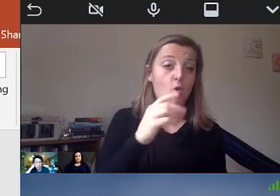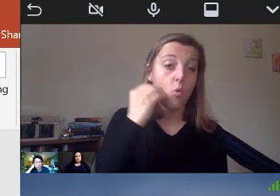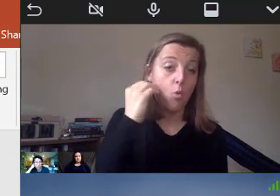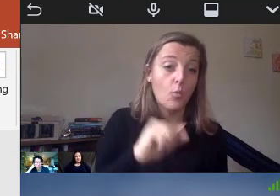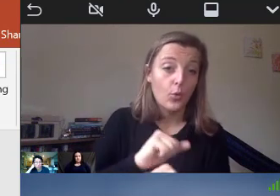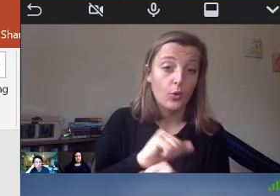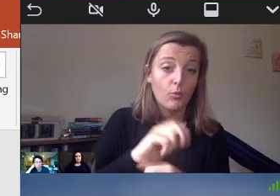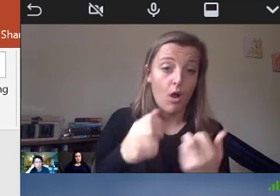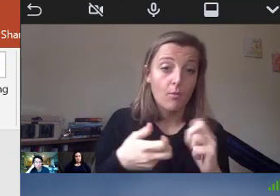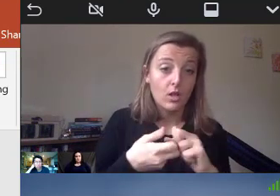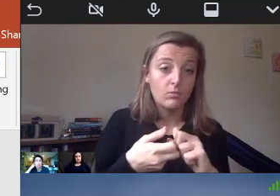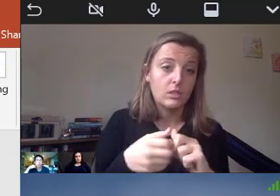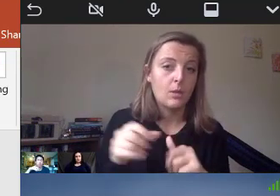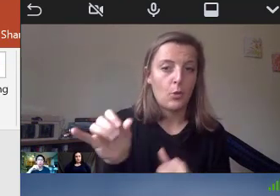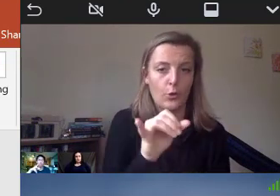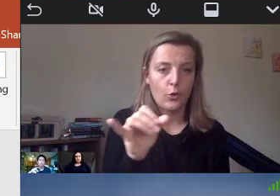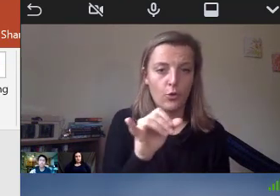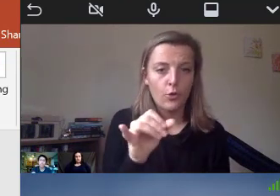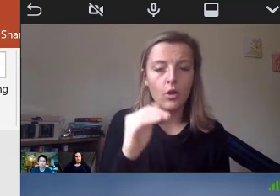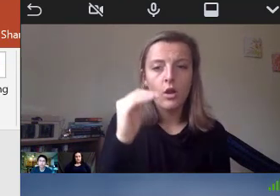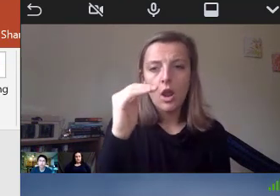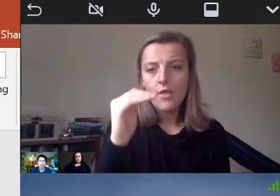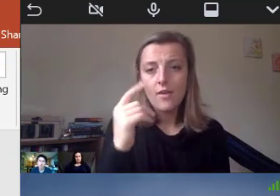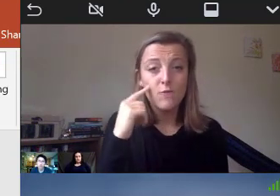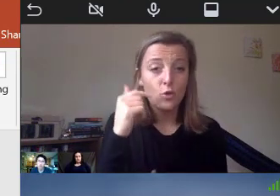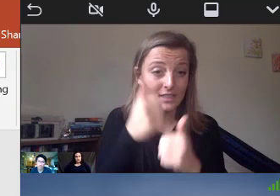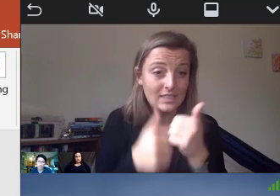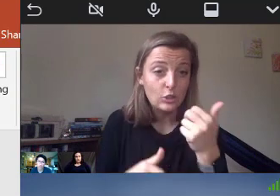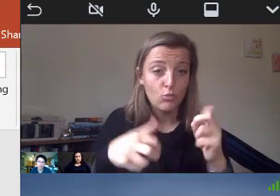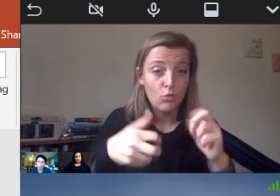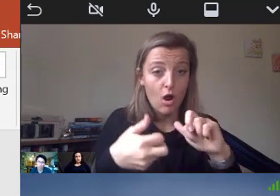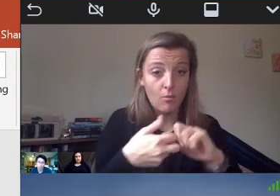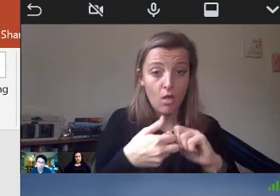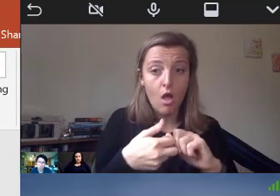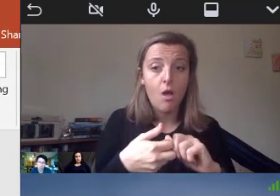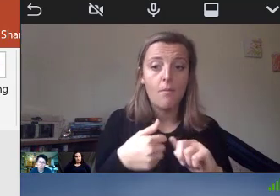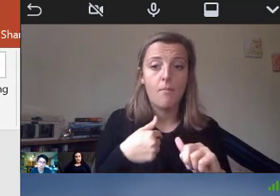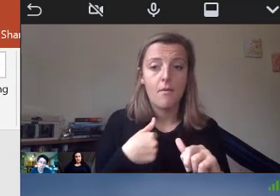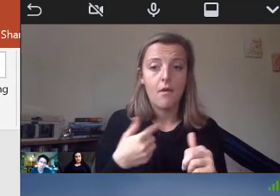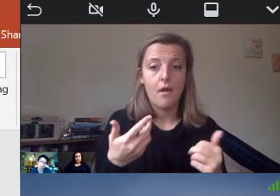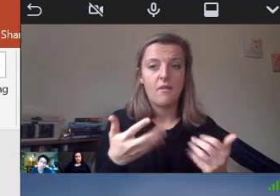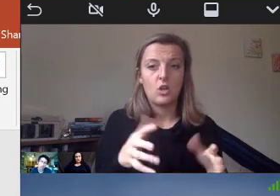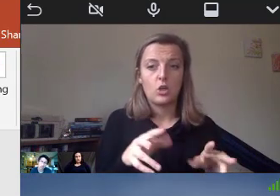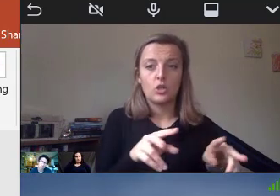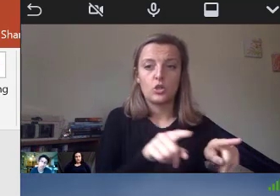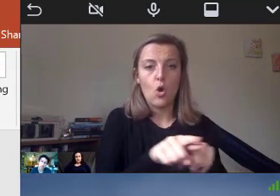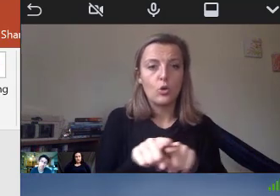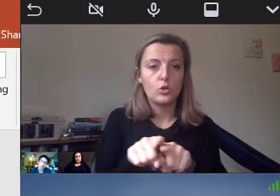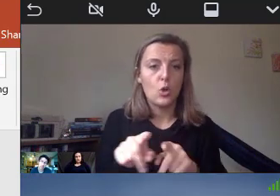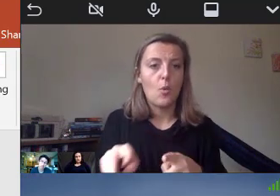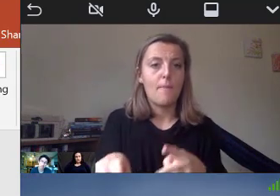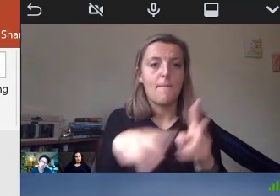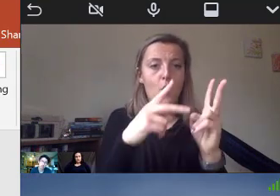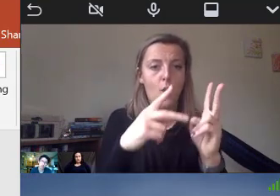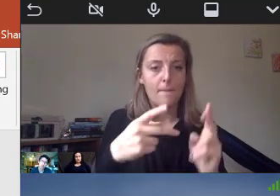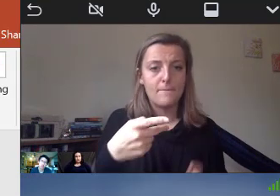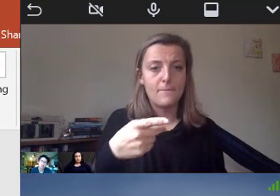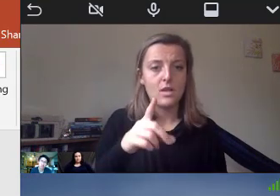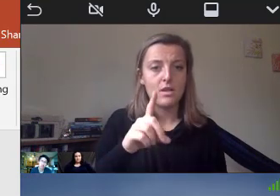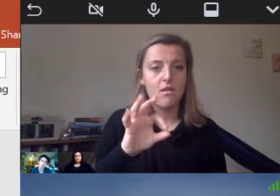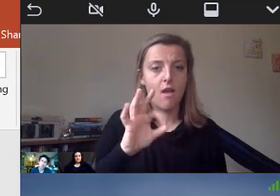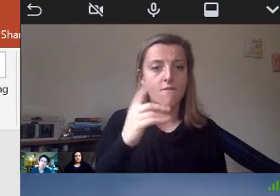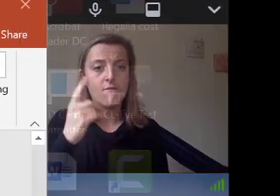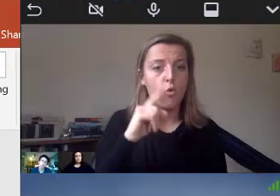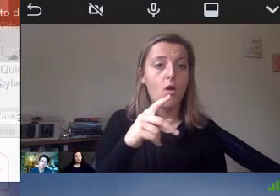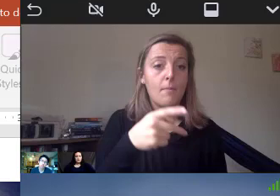But then for each problem, I've also put up PDF of the PowerPoints that I did. So here is